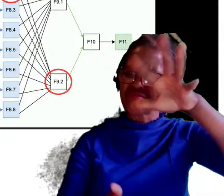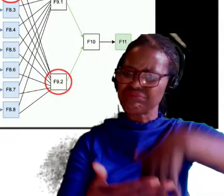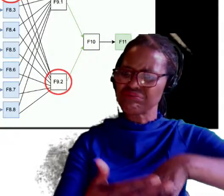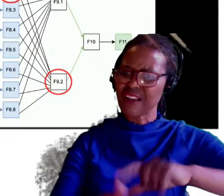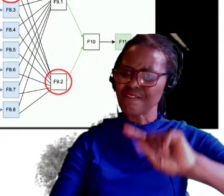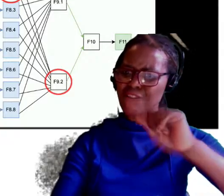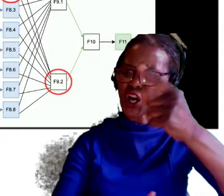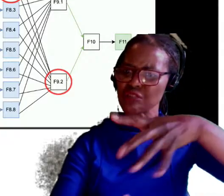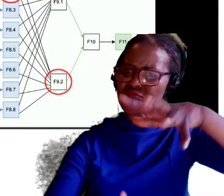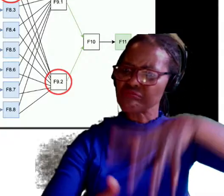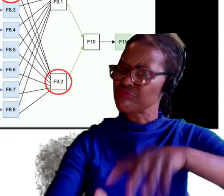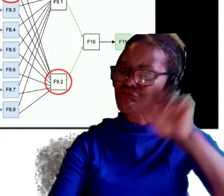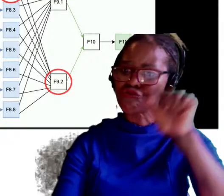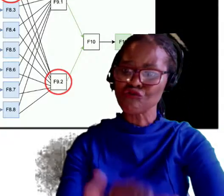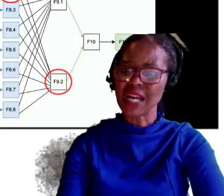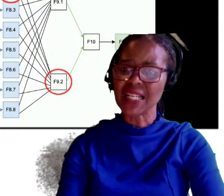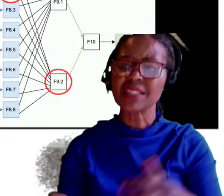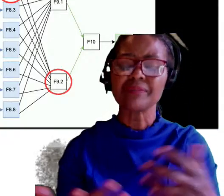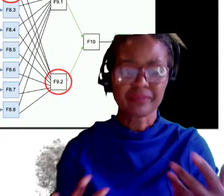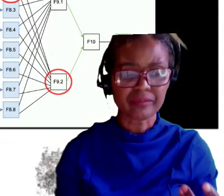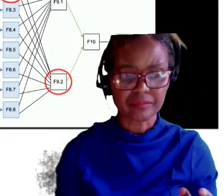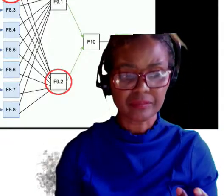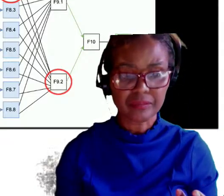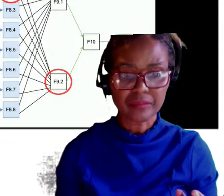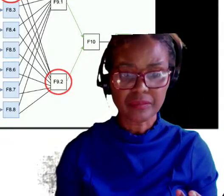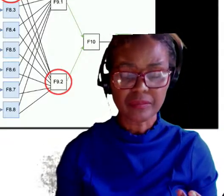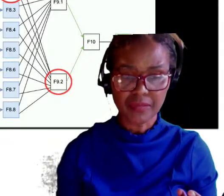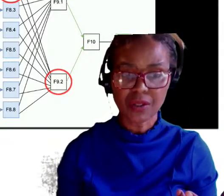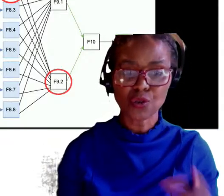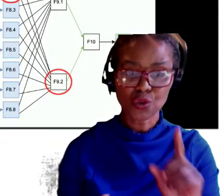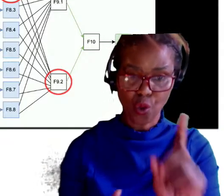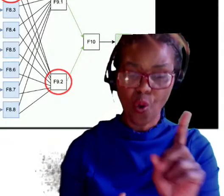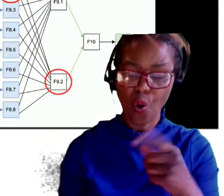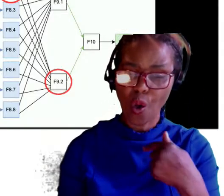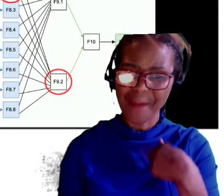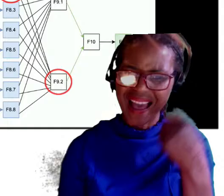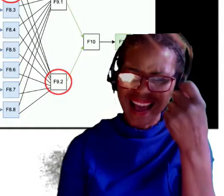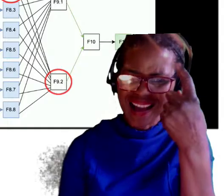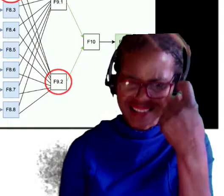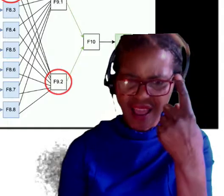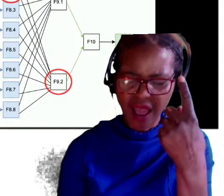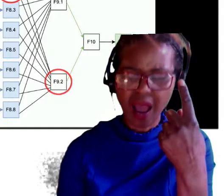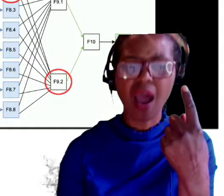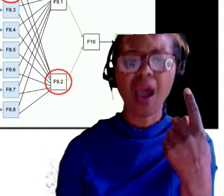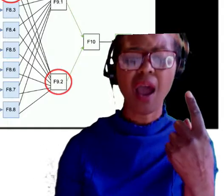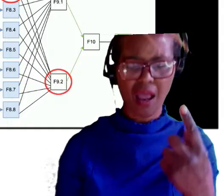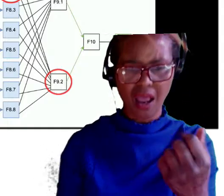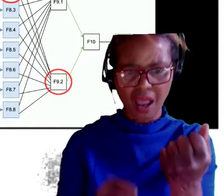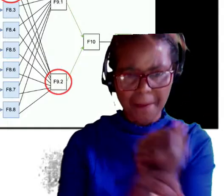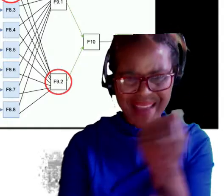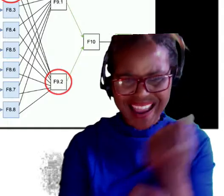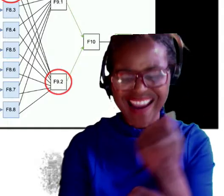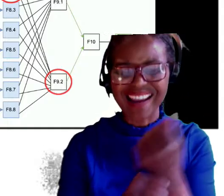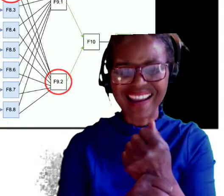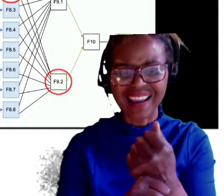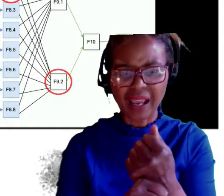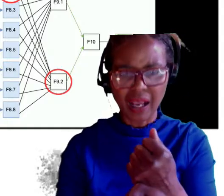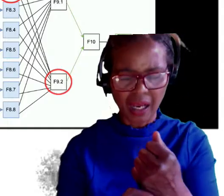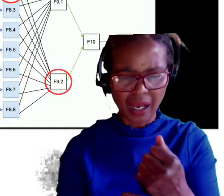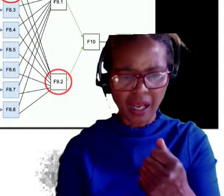technology on stage. Instead, the idea of that tech generated a very distinctive form of